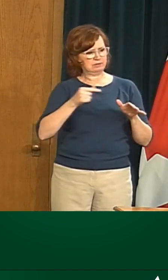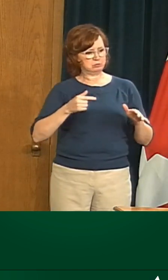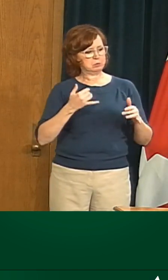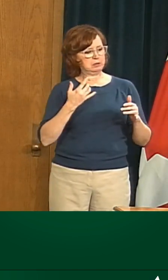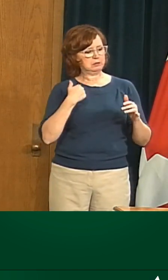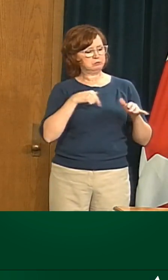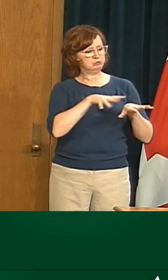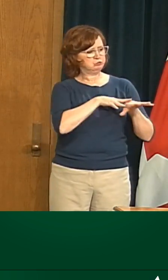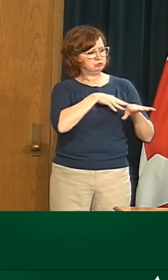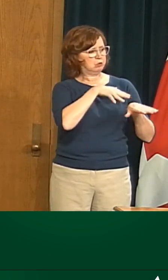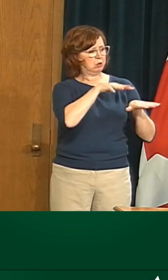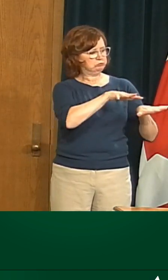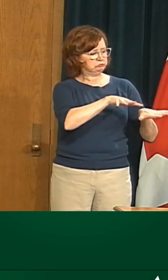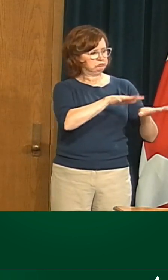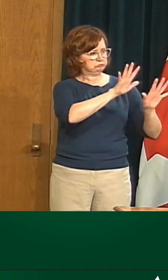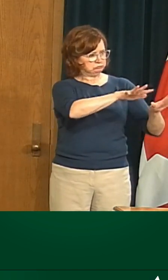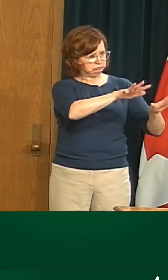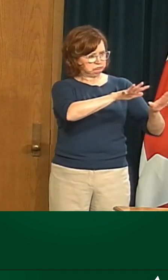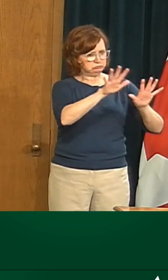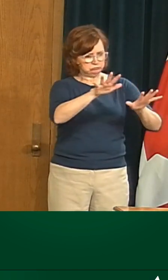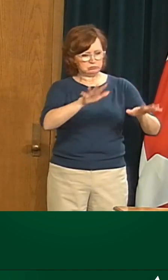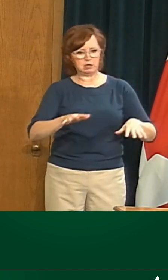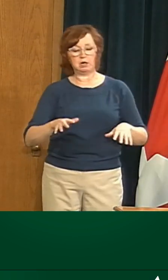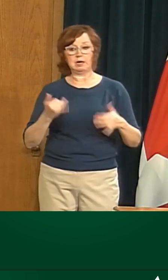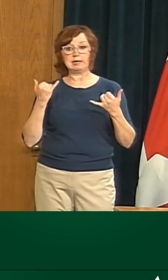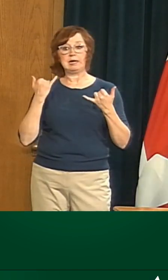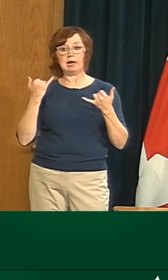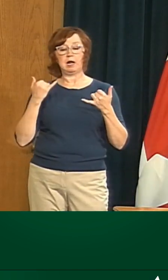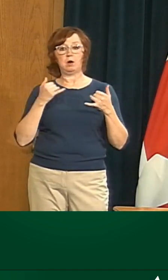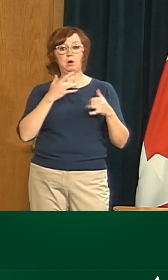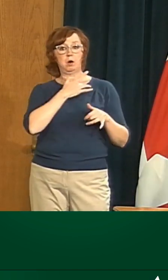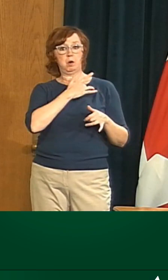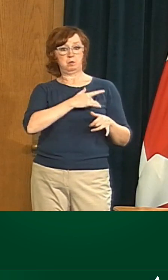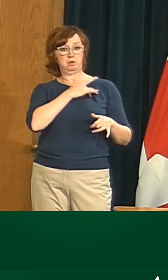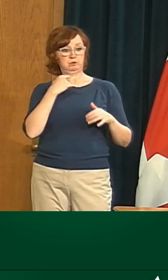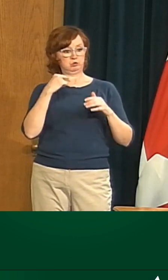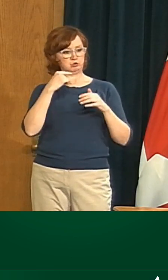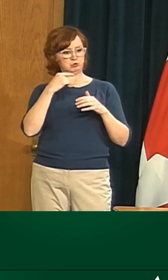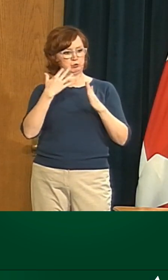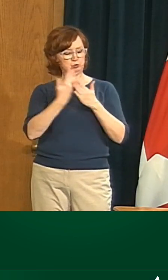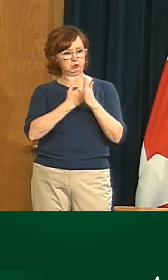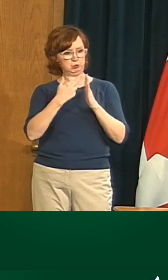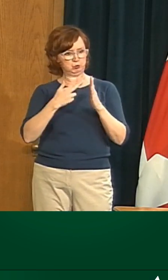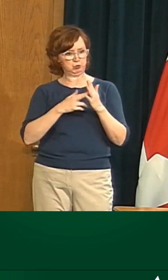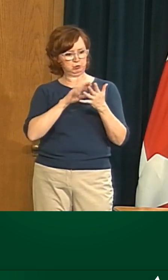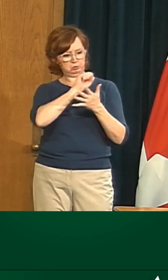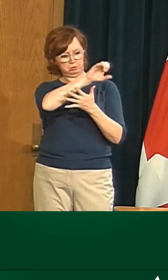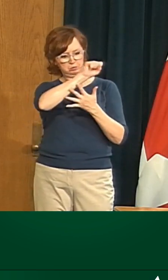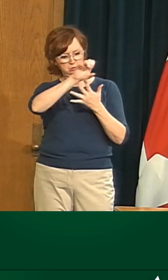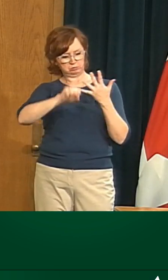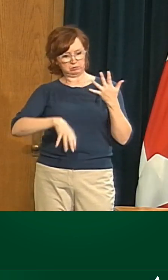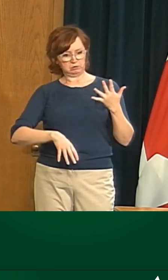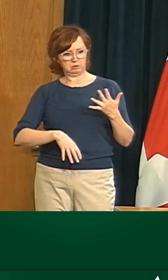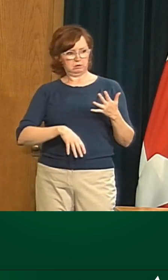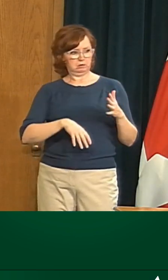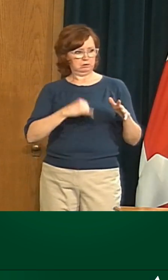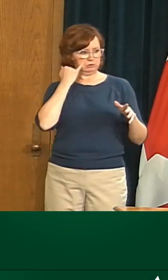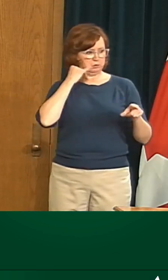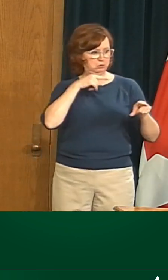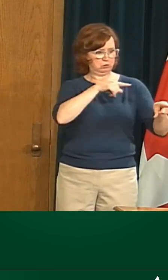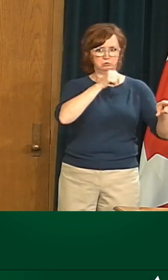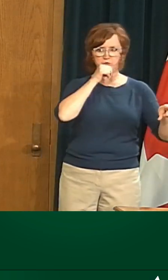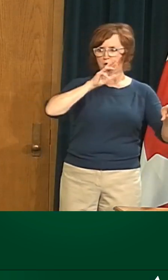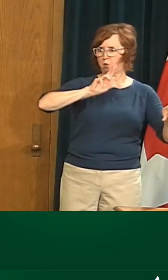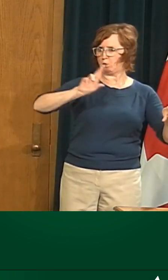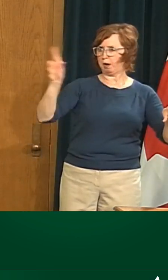limitations in place for longer, will they have the right to do so? These are provincial restrictions that have been put on, and in a large part, I think virtually all